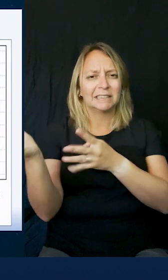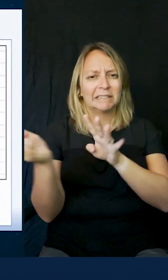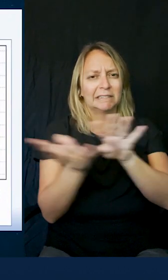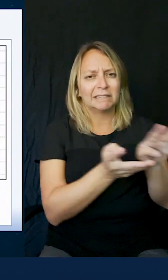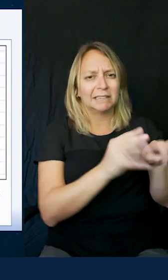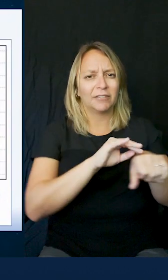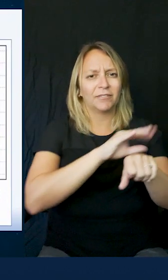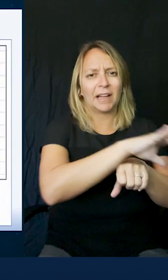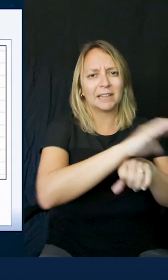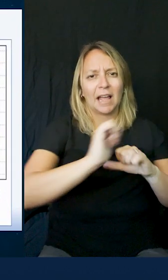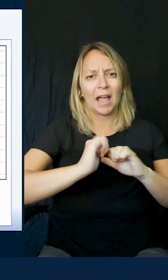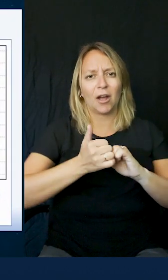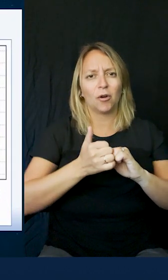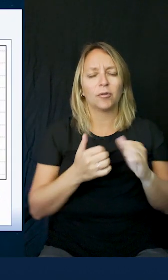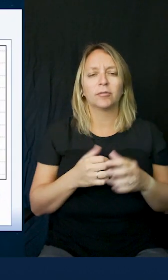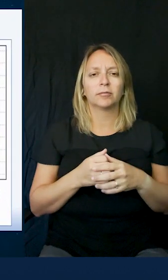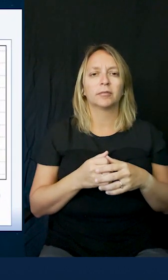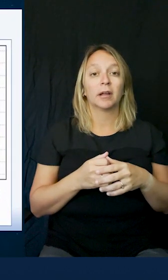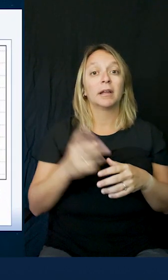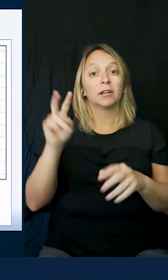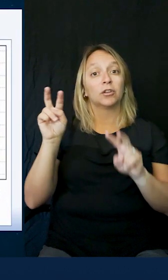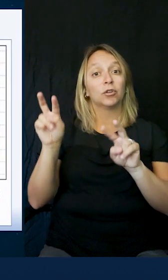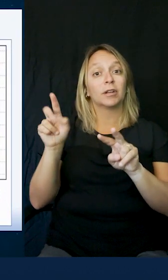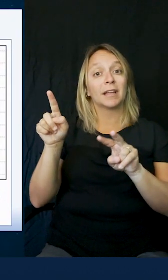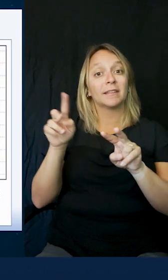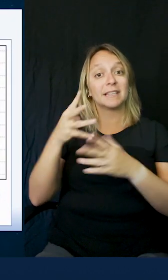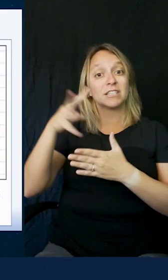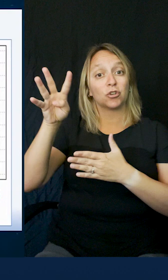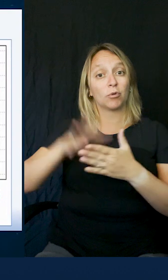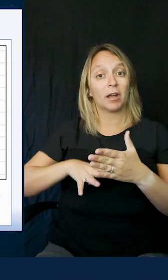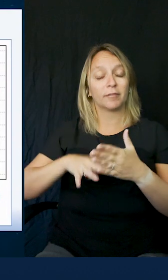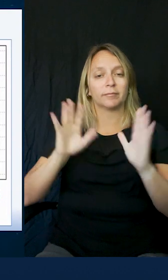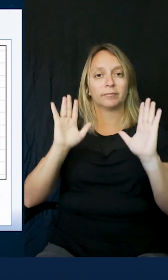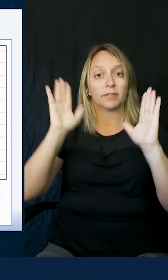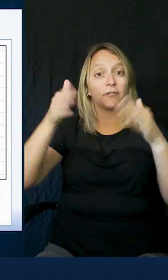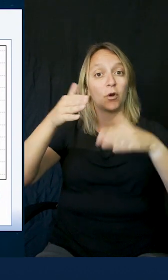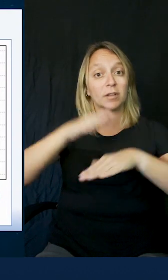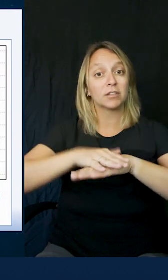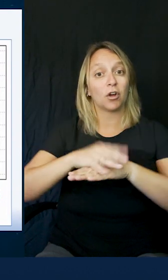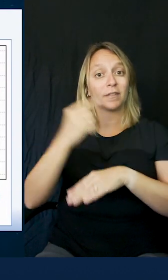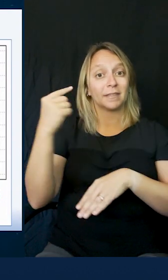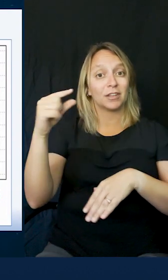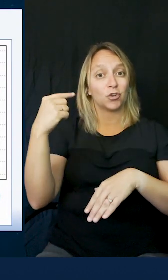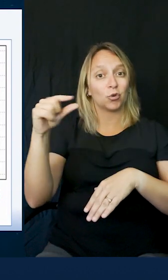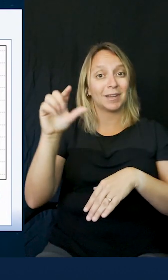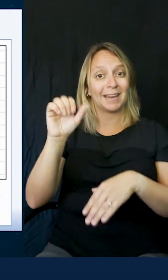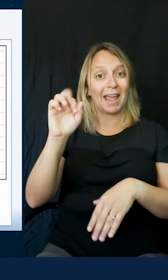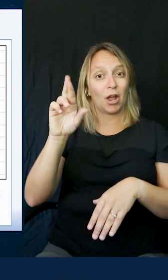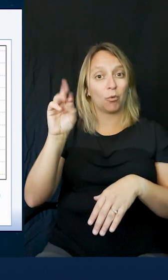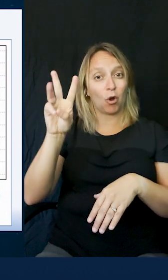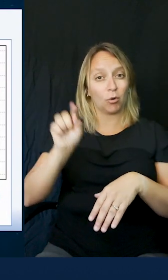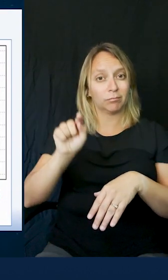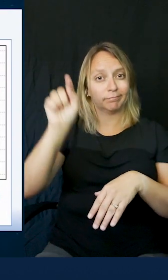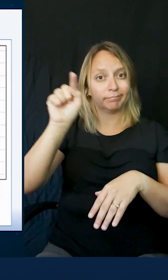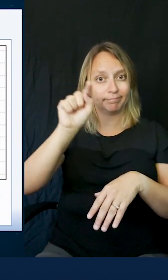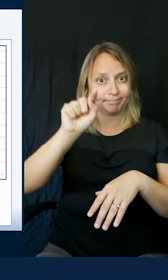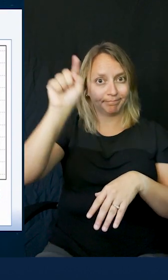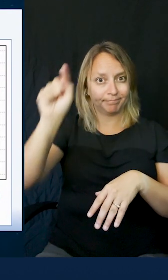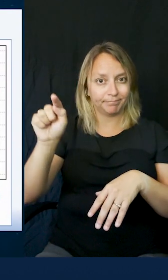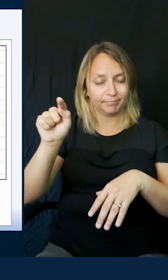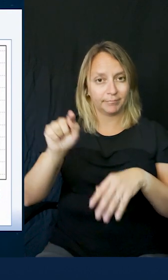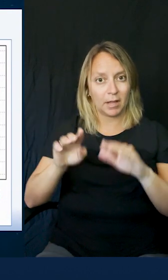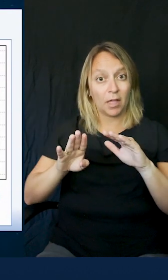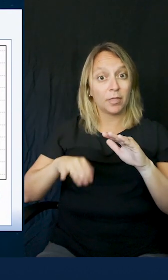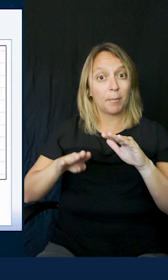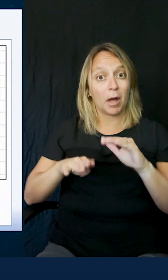And looking just at this graph, I want you to focus on the green arrow here. So the bottom y-axis is